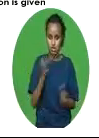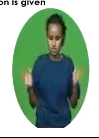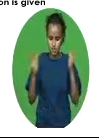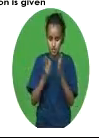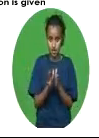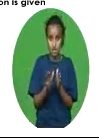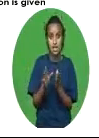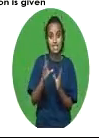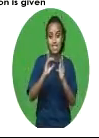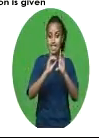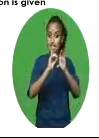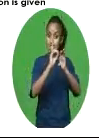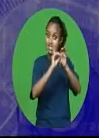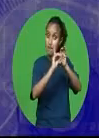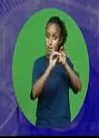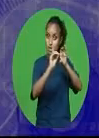of the circle.